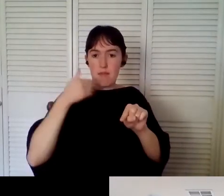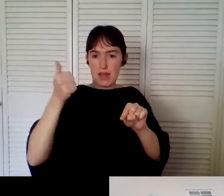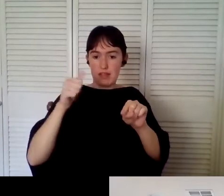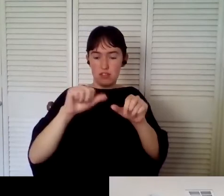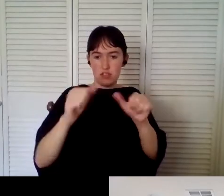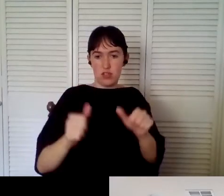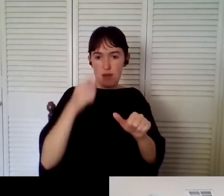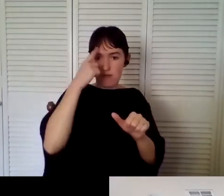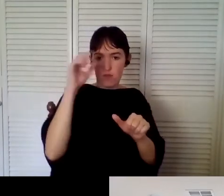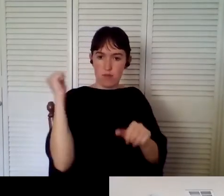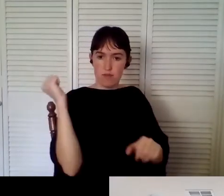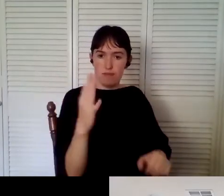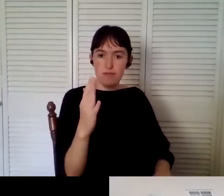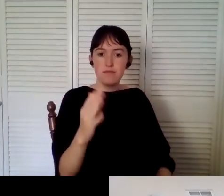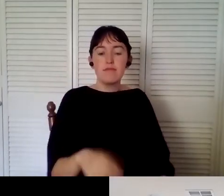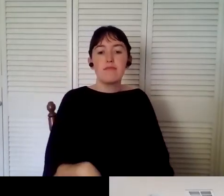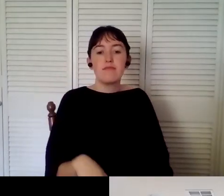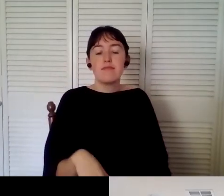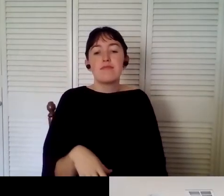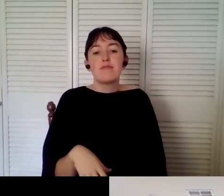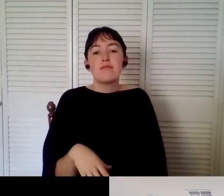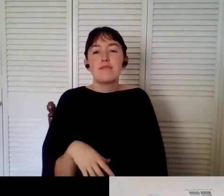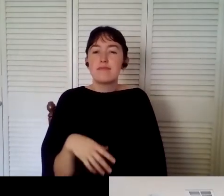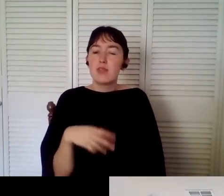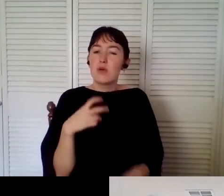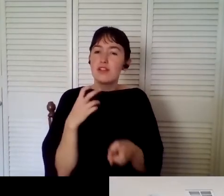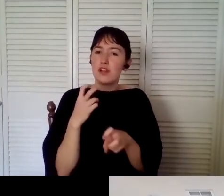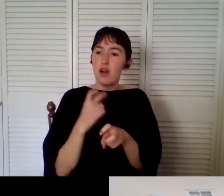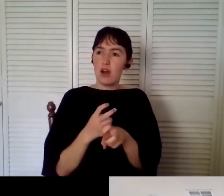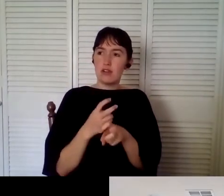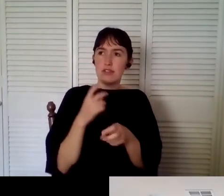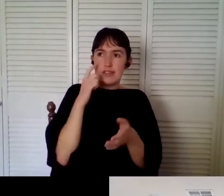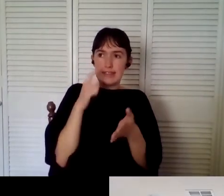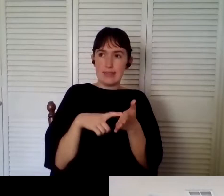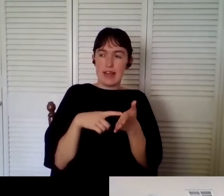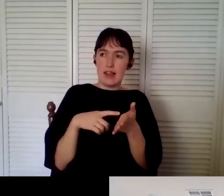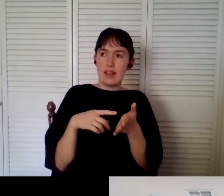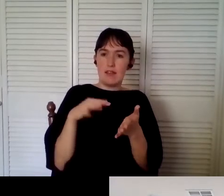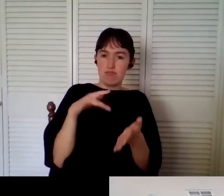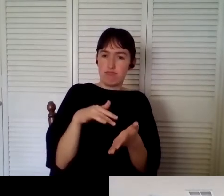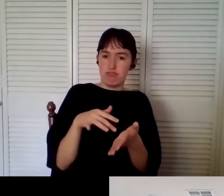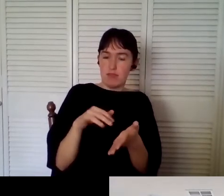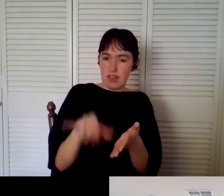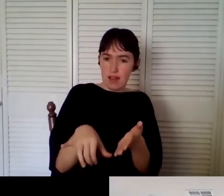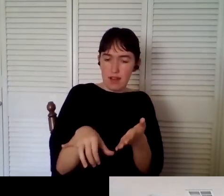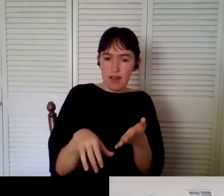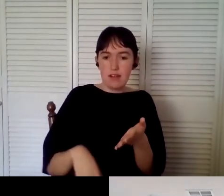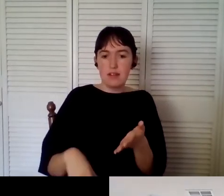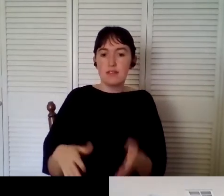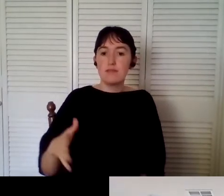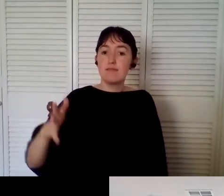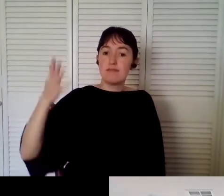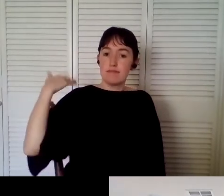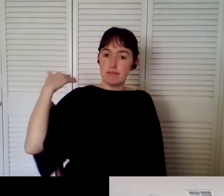It's hard to tell because we don't often, so definitely earlier projectile points were pretty